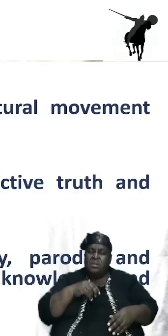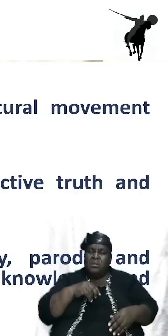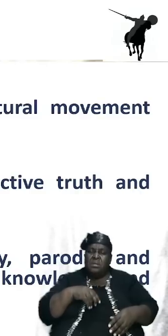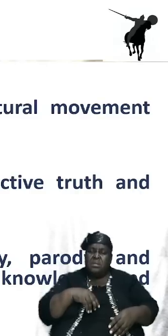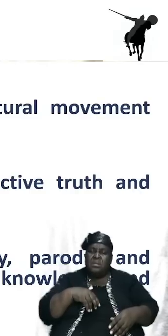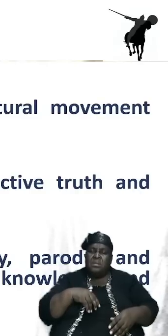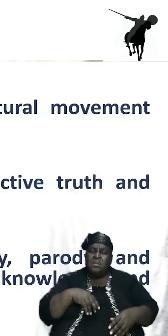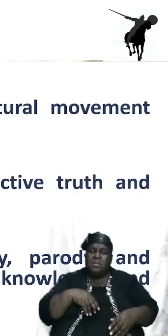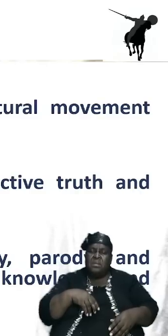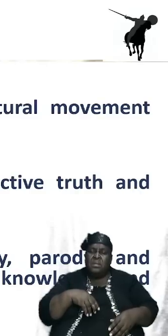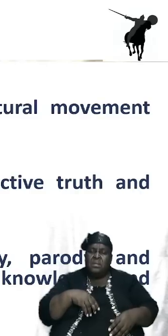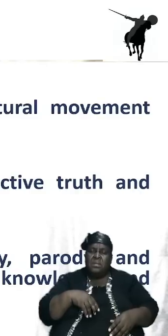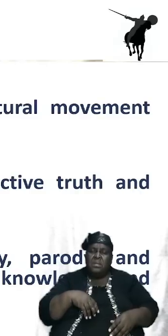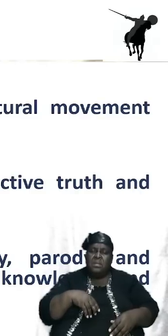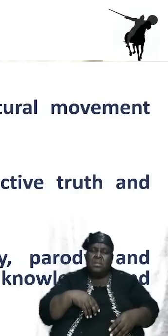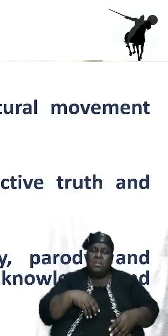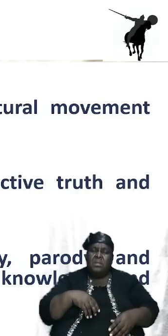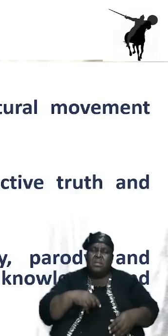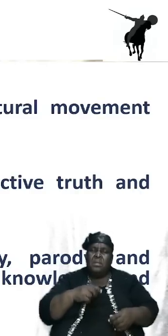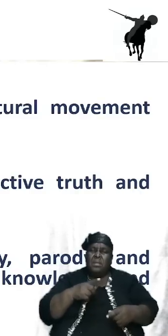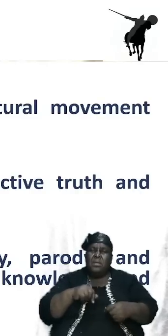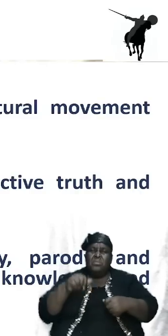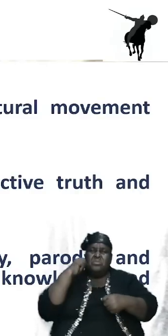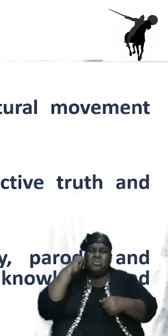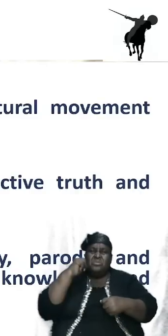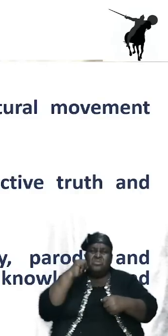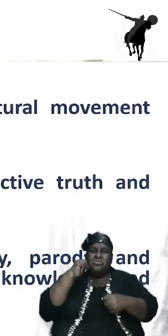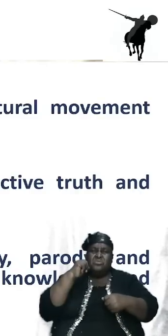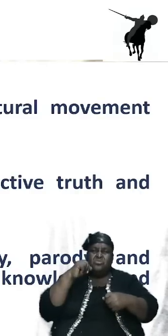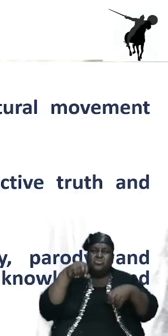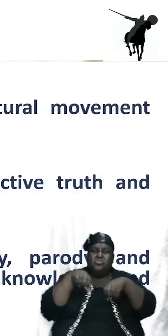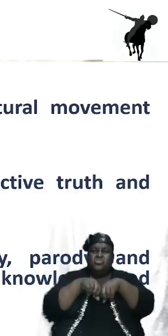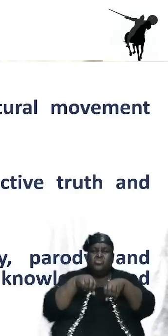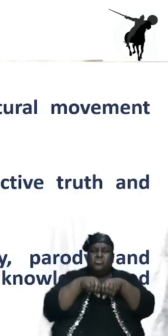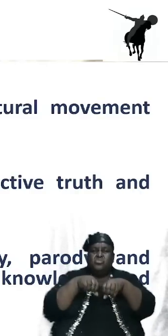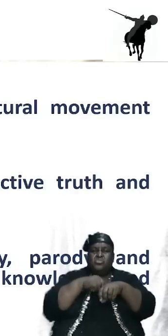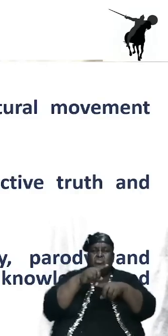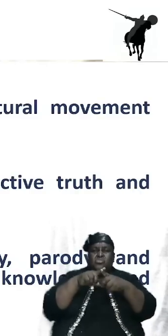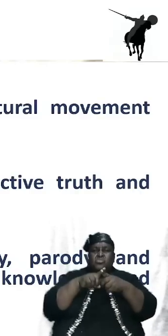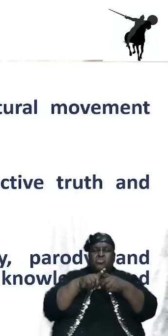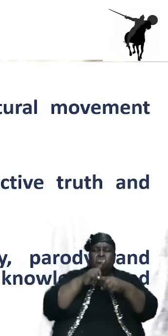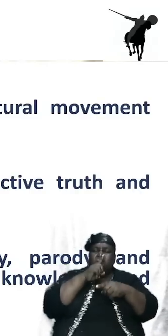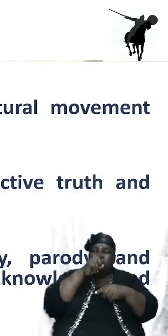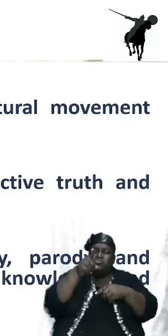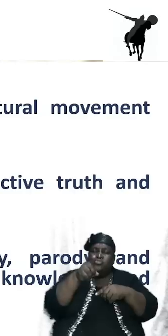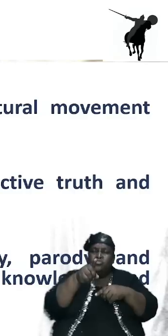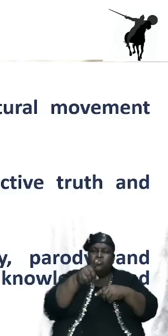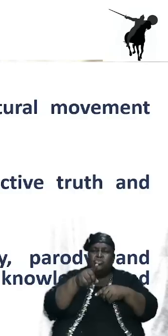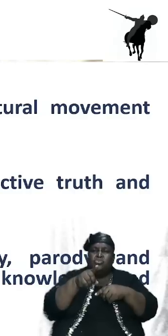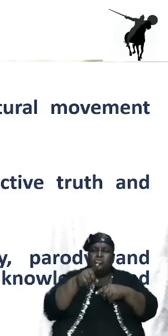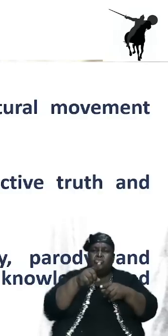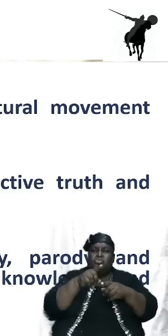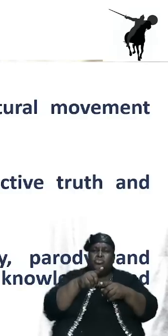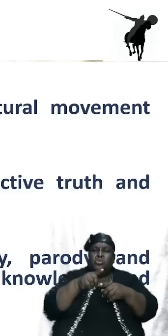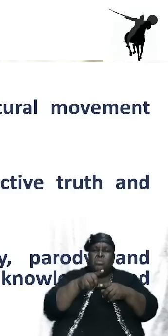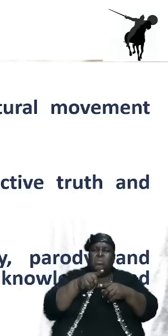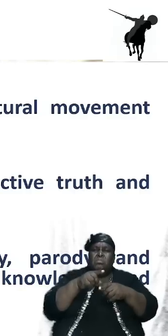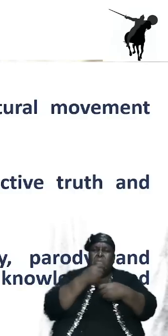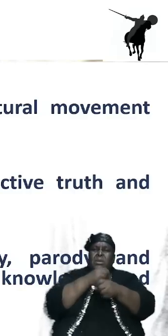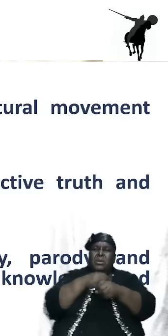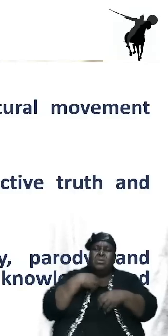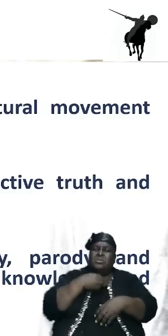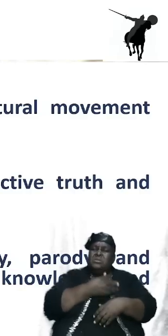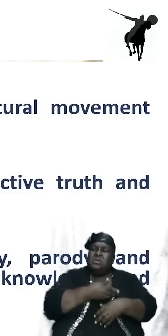church is that people are rejecting truth. And therefore, they're saying no longer, when you preach truth to them, you are making us feel bad. Why do you have to